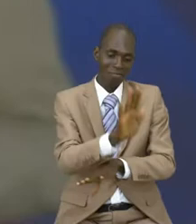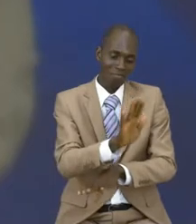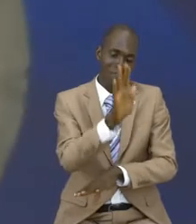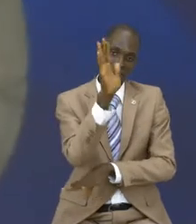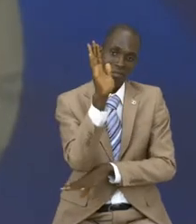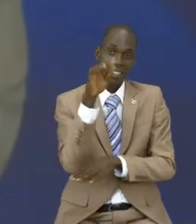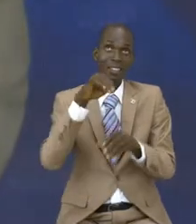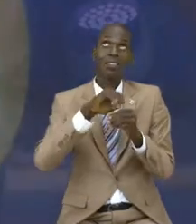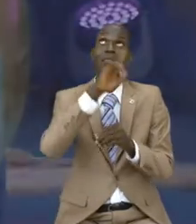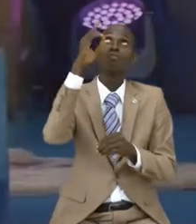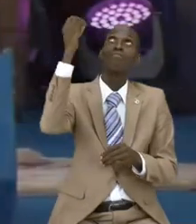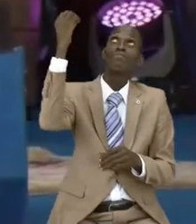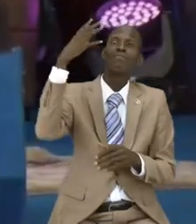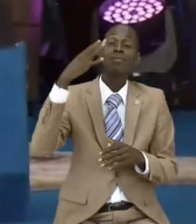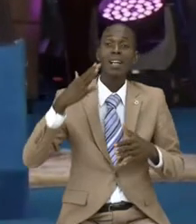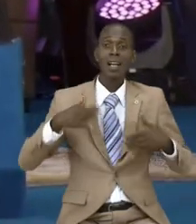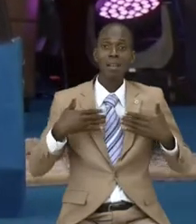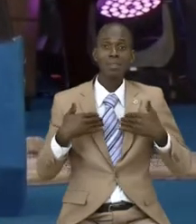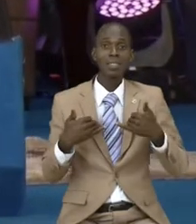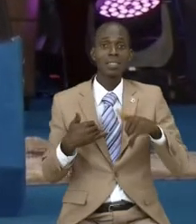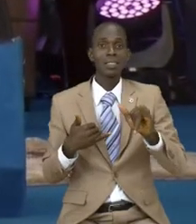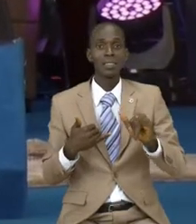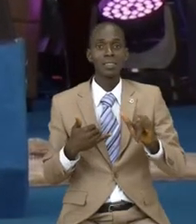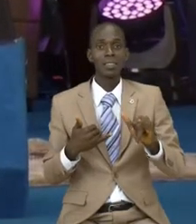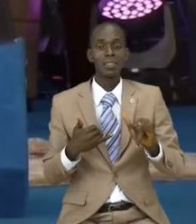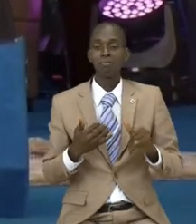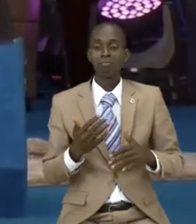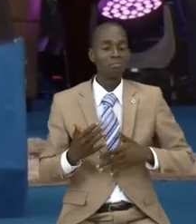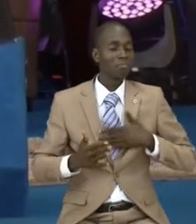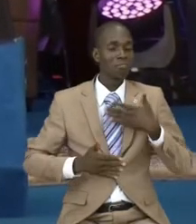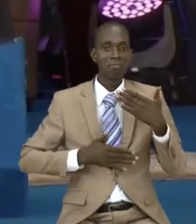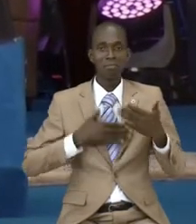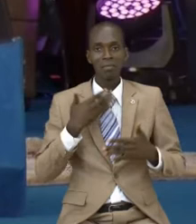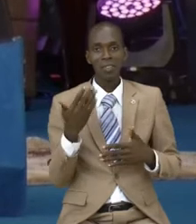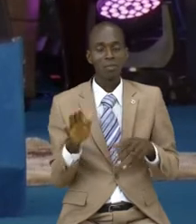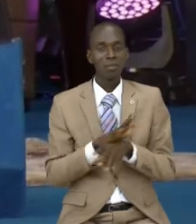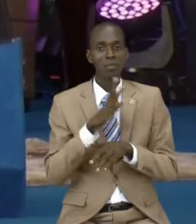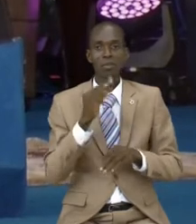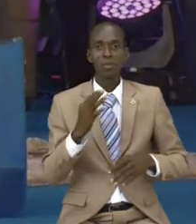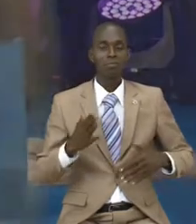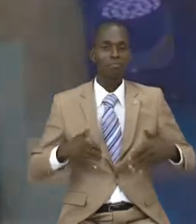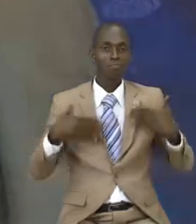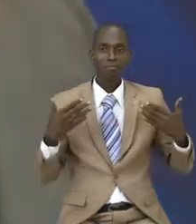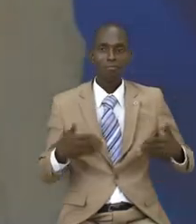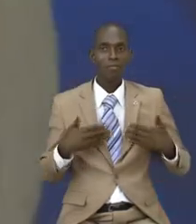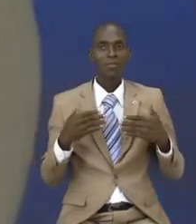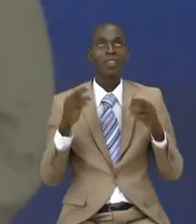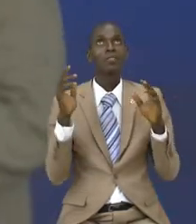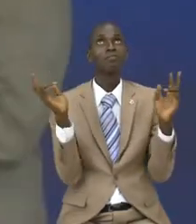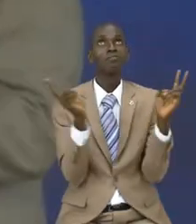sun, happy, hilarious, joyful,